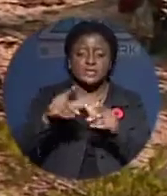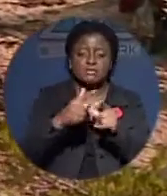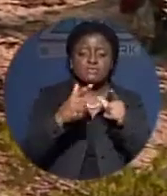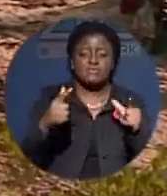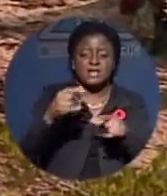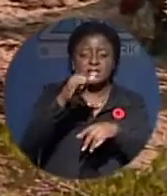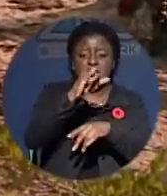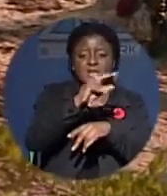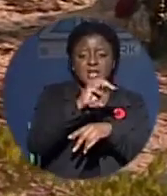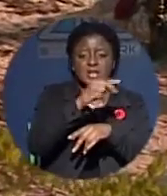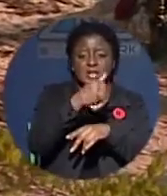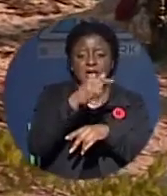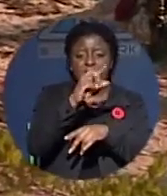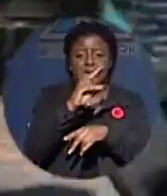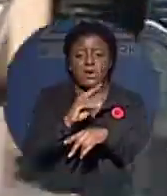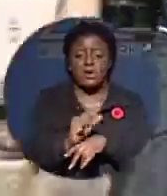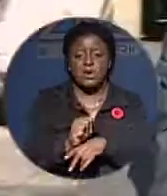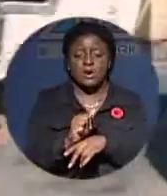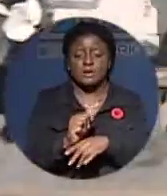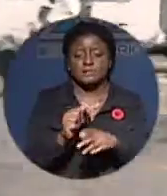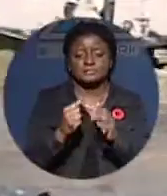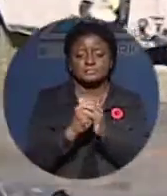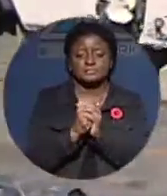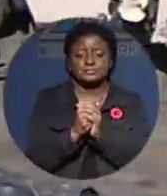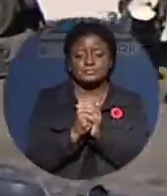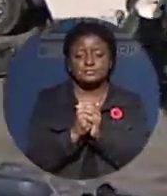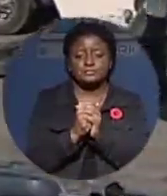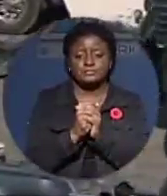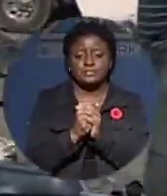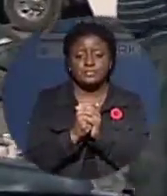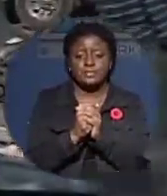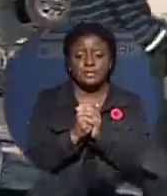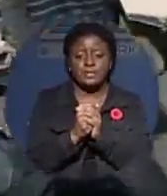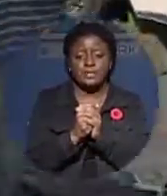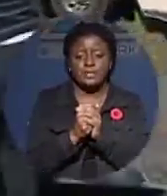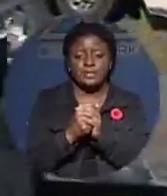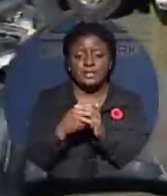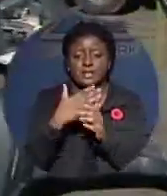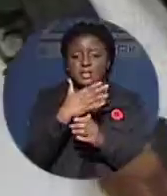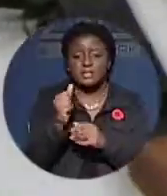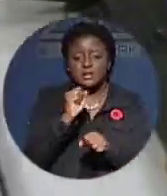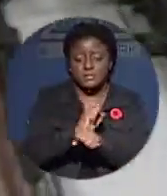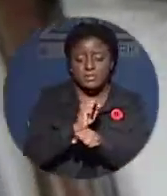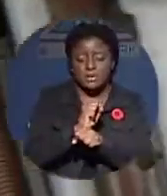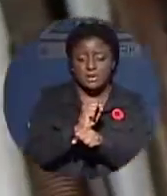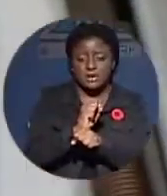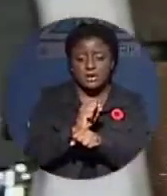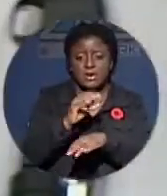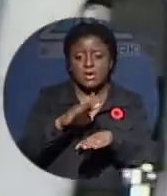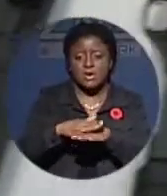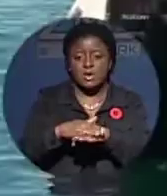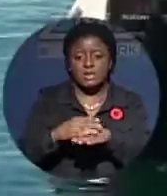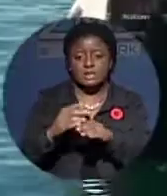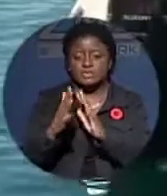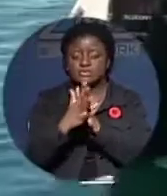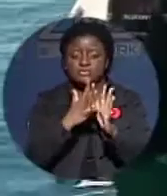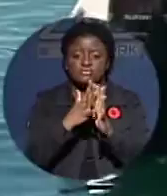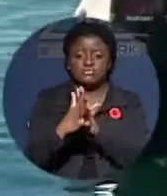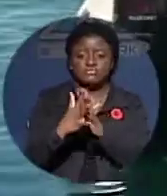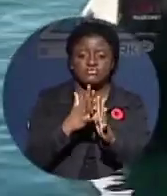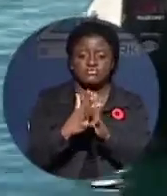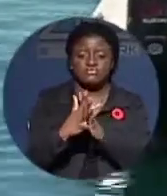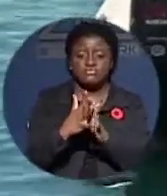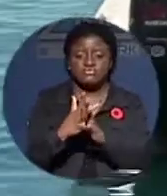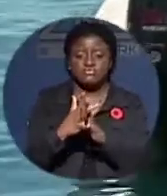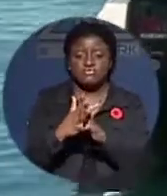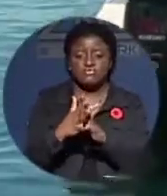immigration, RBDF is confronted with drug trafficking, terrorist-related activity, arms smuggling and poaching.